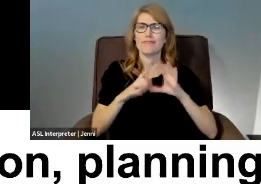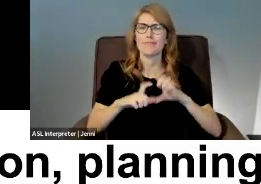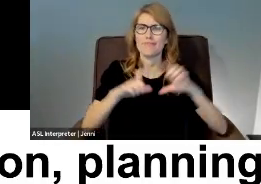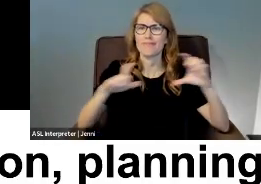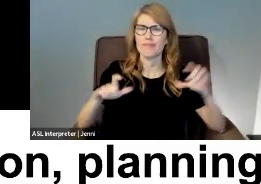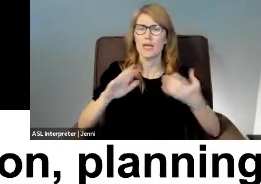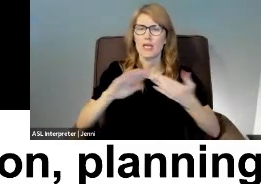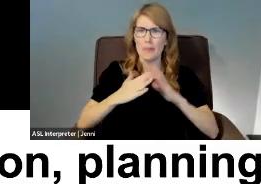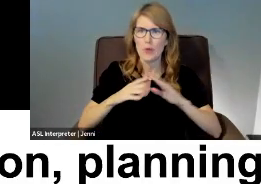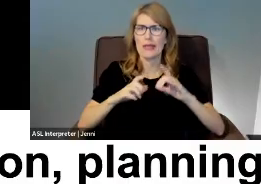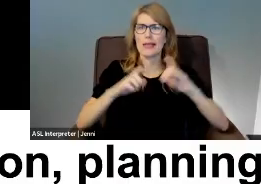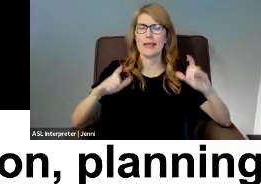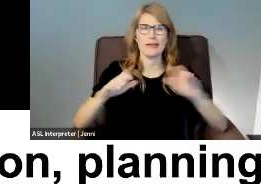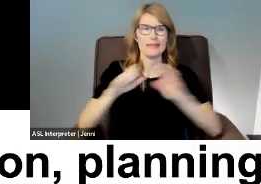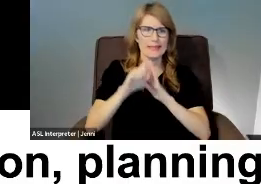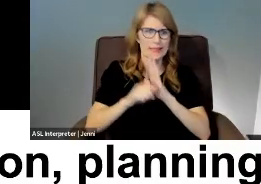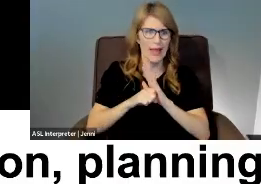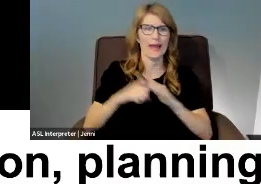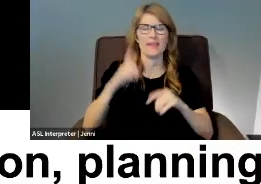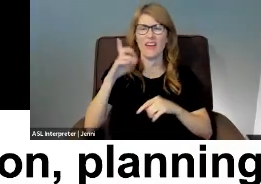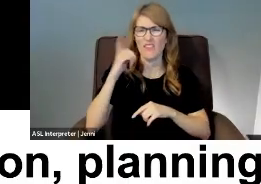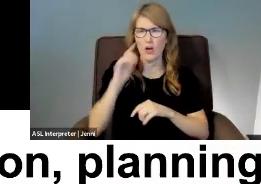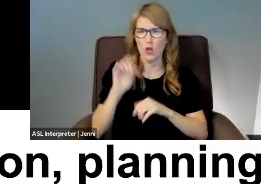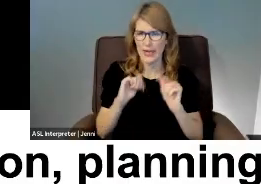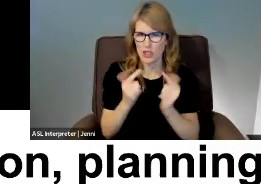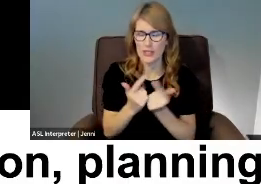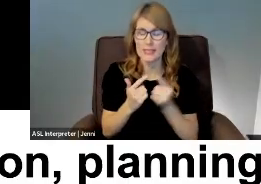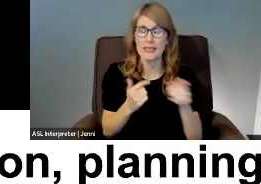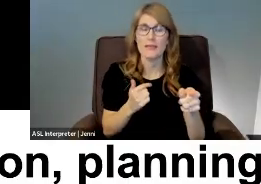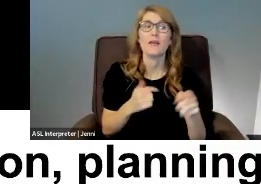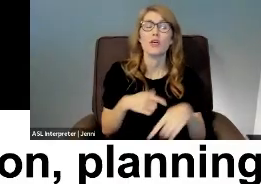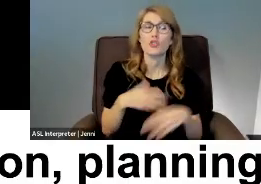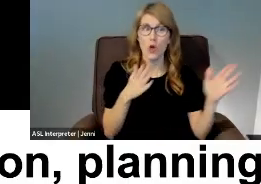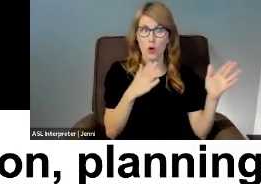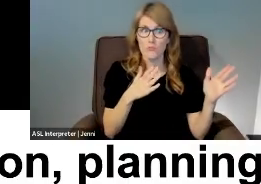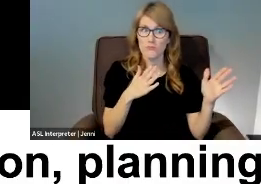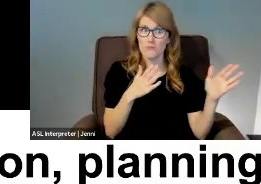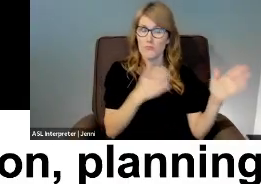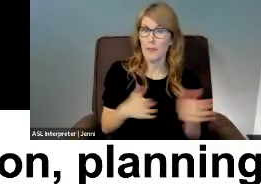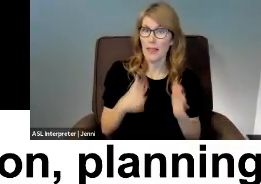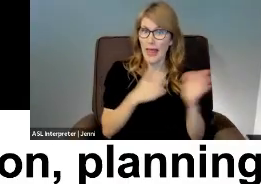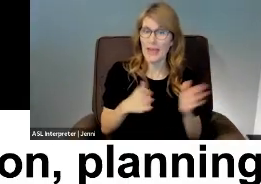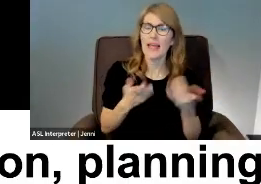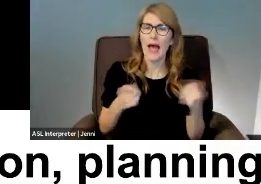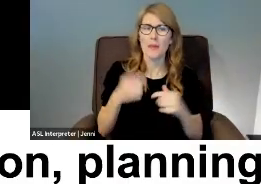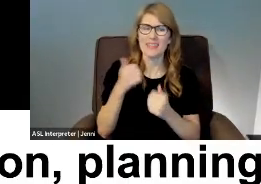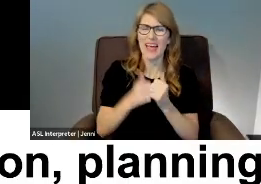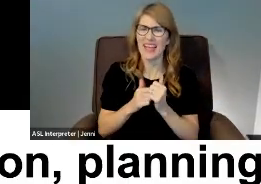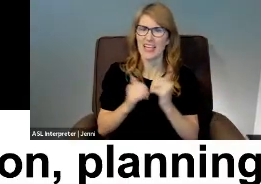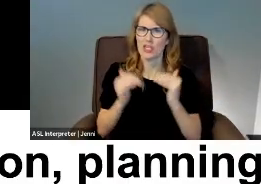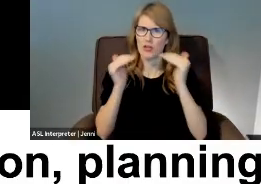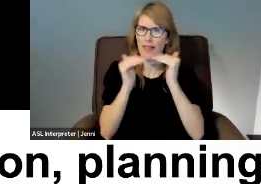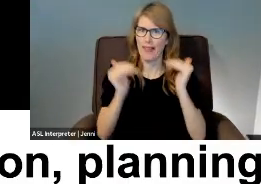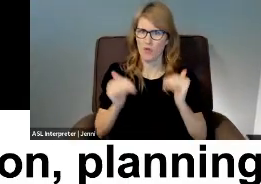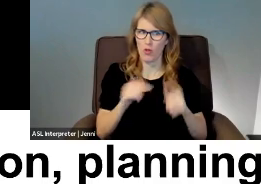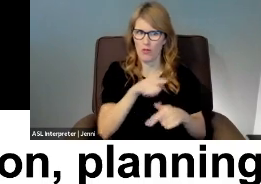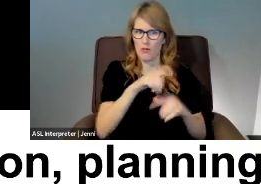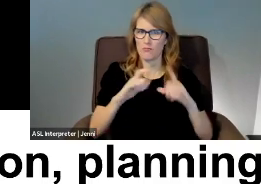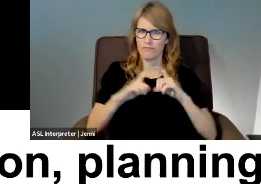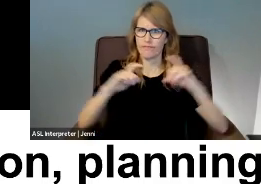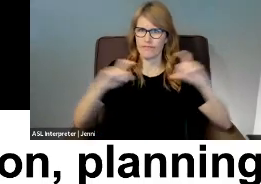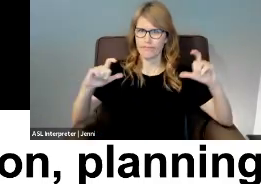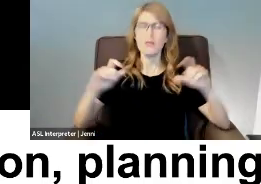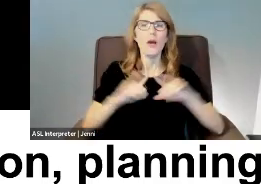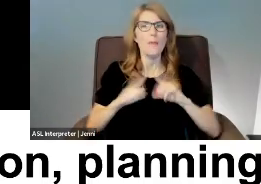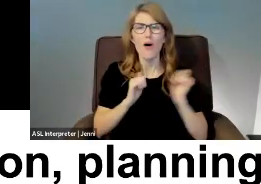federal agencies. In short, preparation, planning, and recovery happens at each of these levels, but individuals must plan and prepare